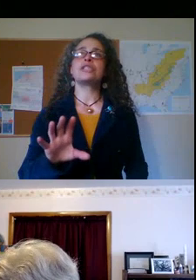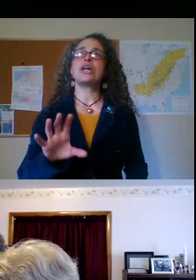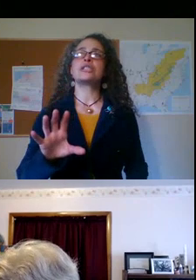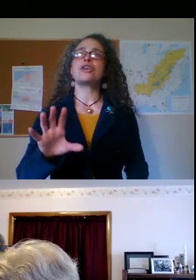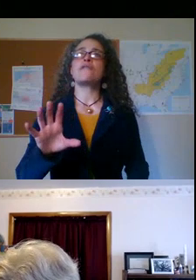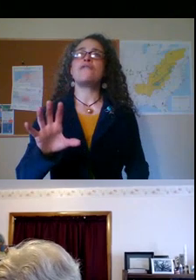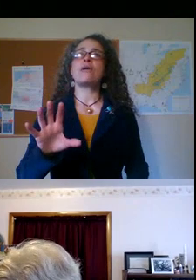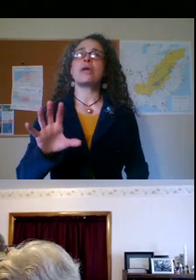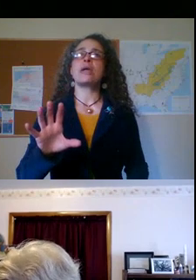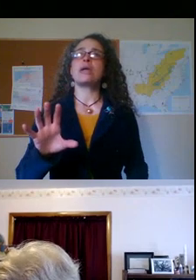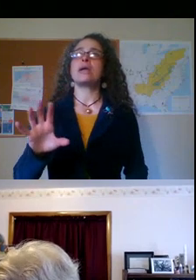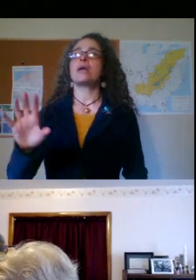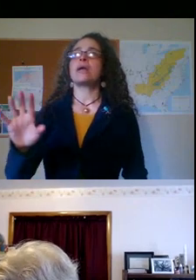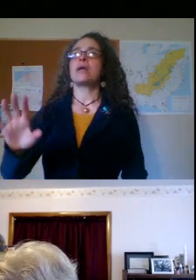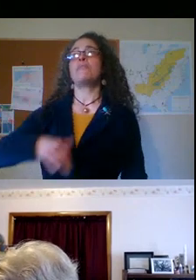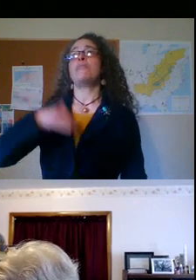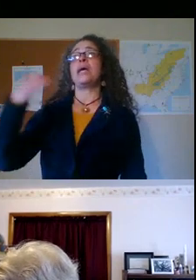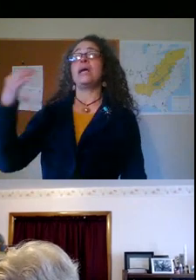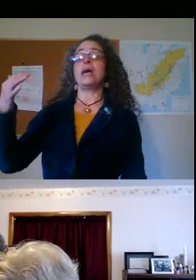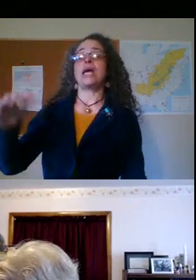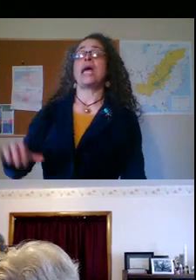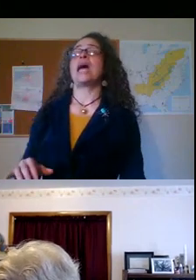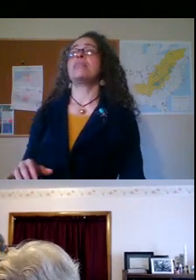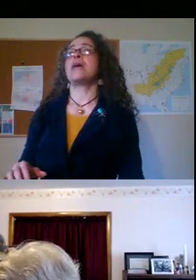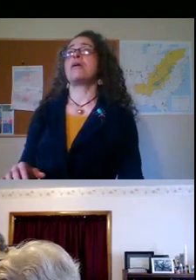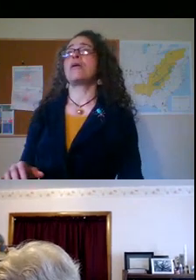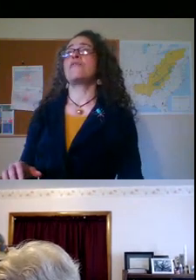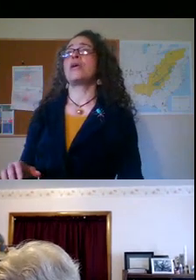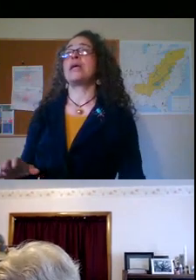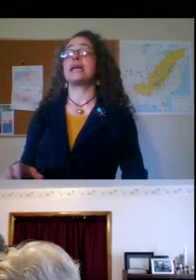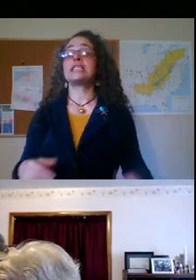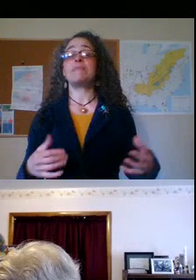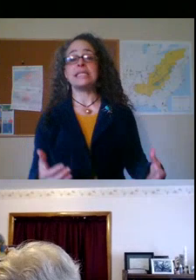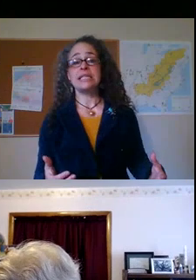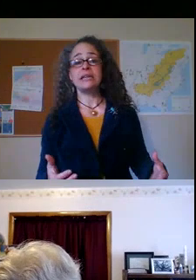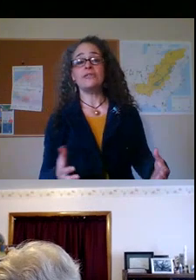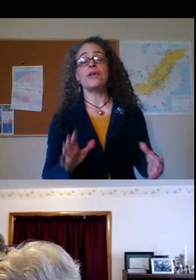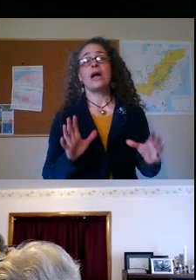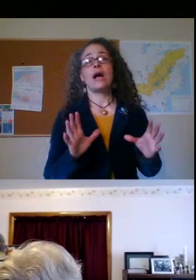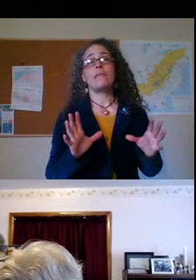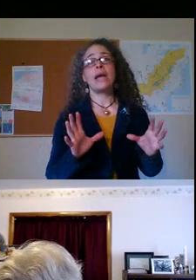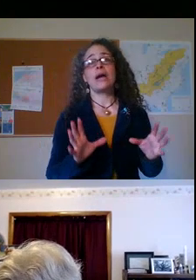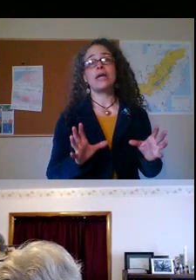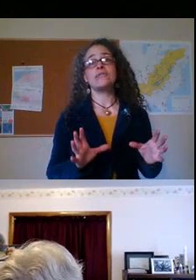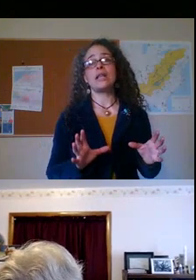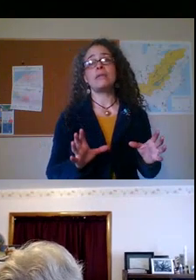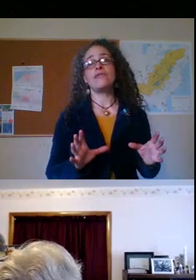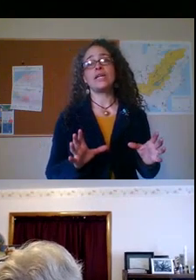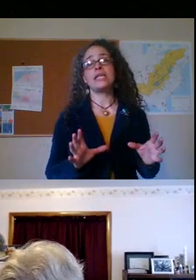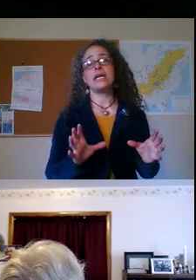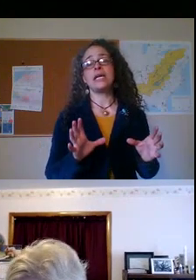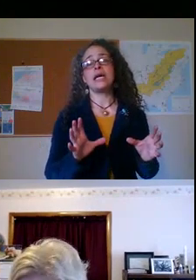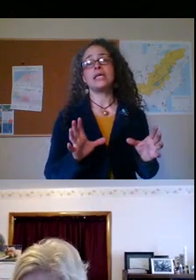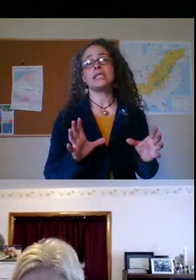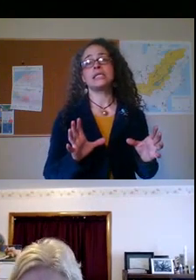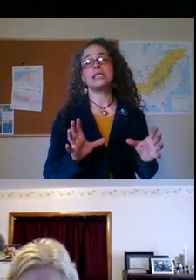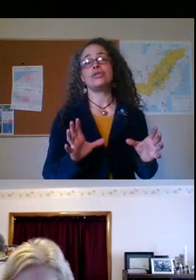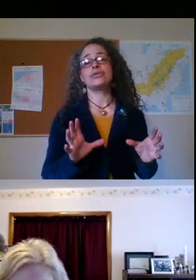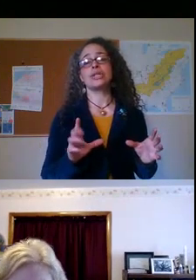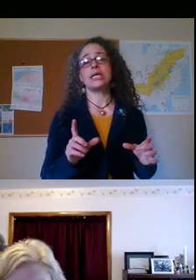those projects are very big and they are very expensive. Area development